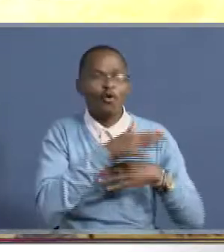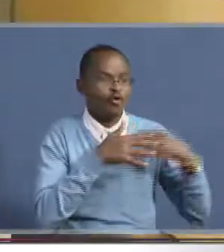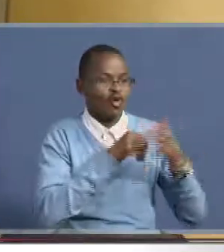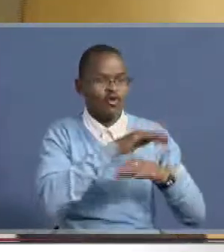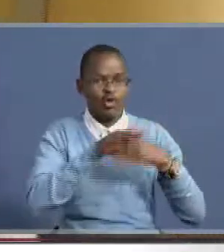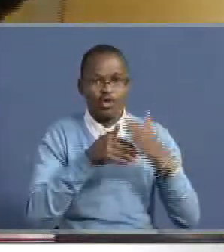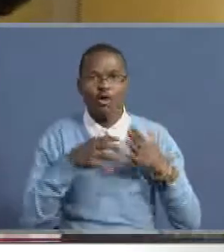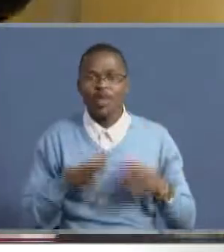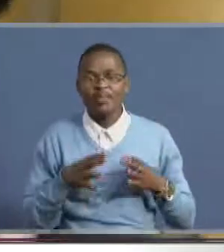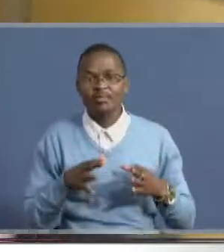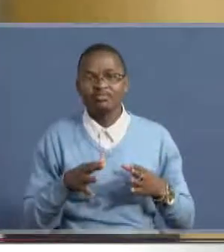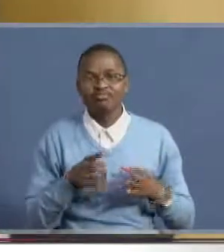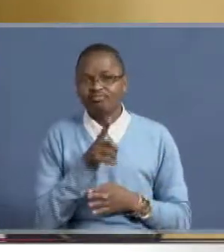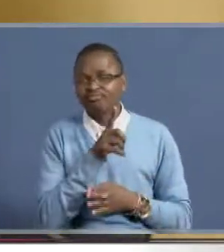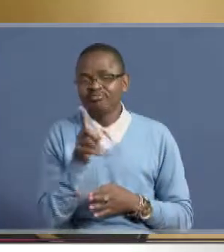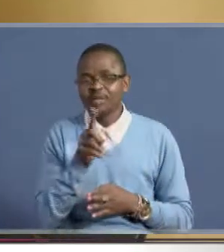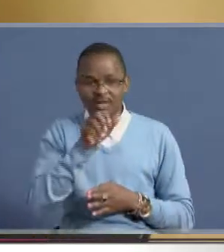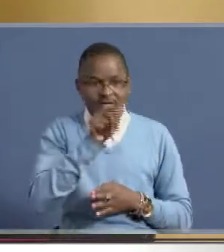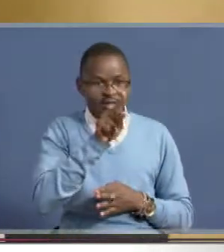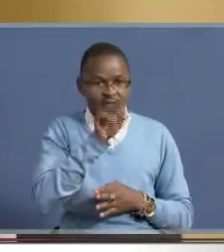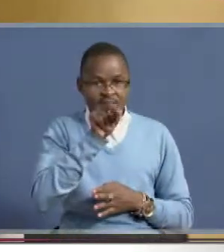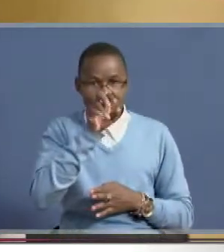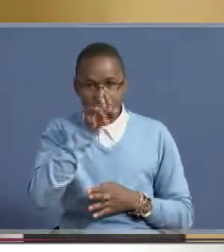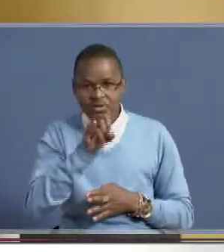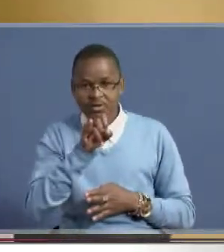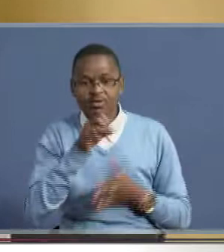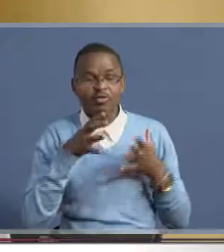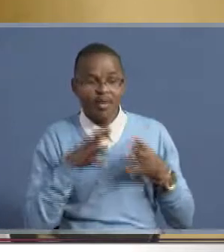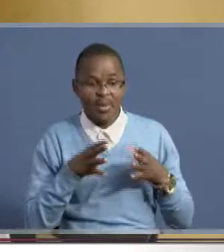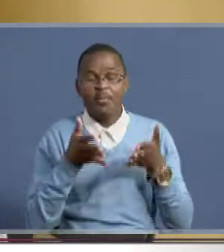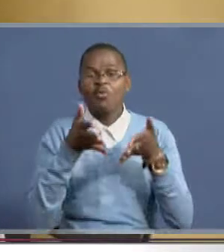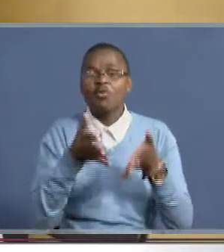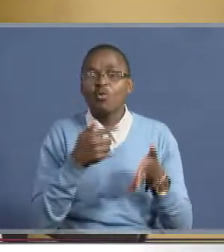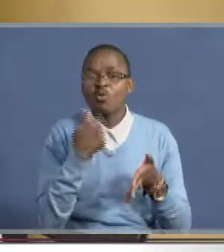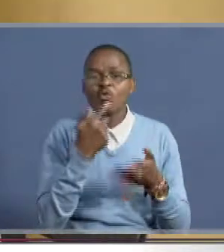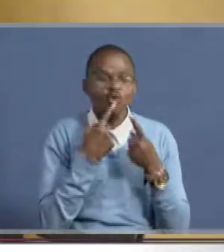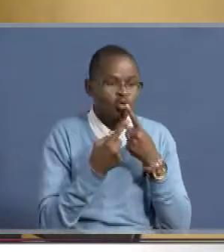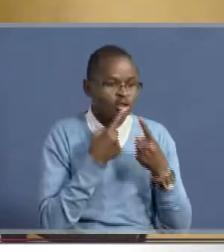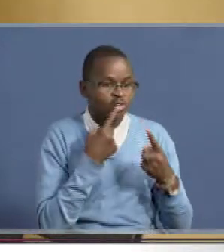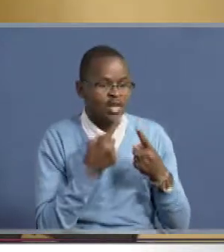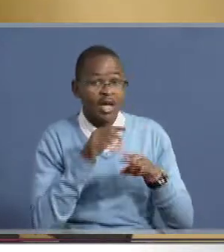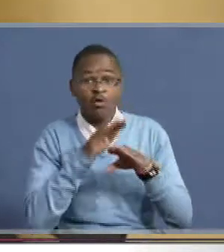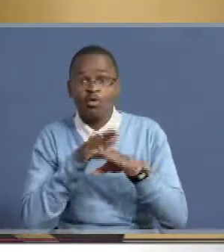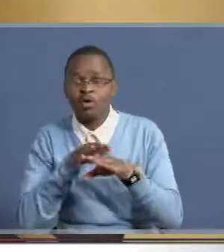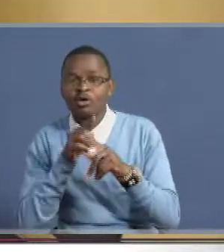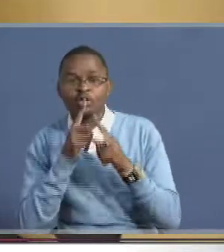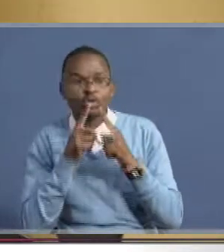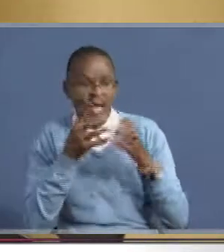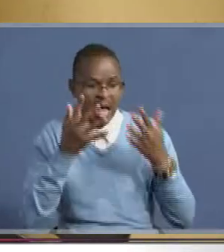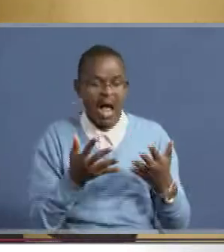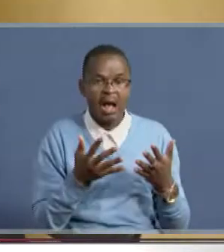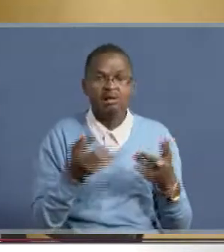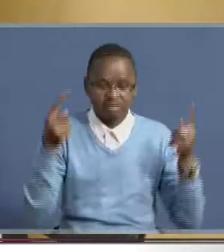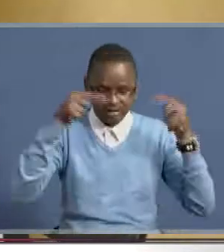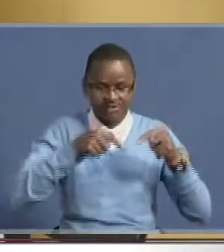comfortable. The presence of Dr. Kinyi bringing the much-needed relief to the residents here, who speak goodness in her, talking of how her